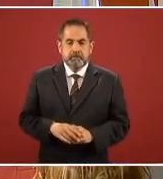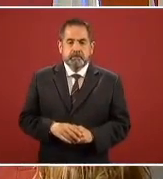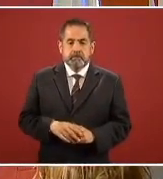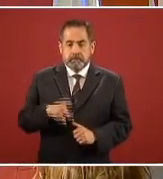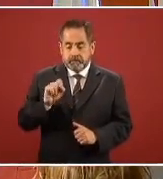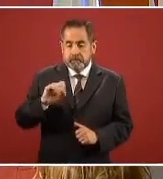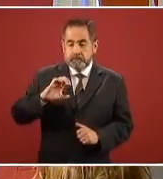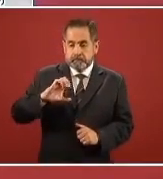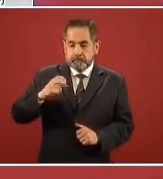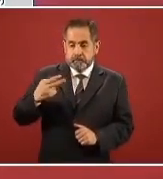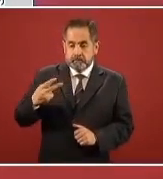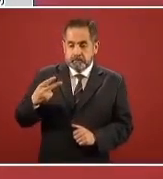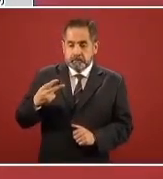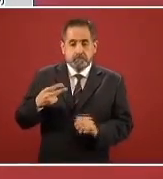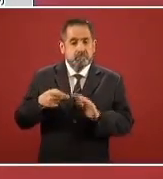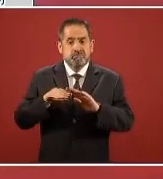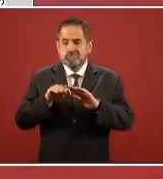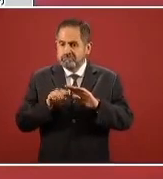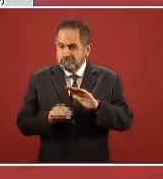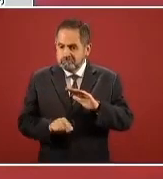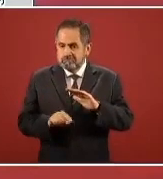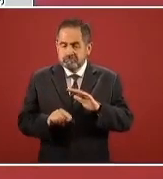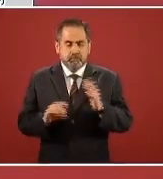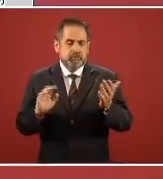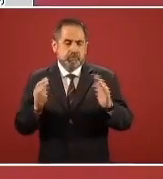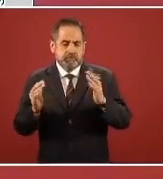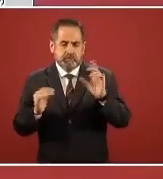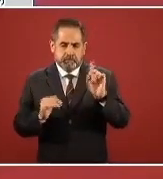euro. The same with those.